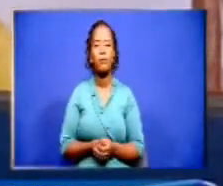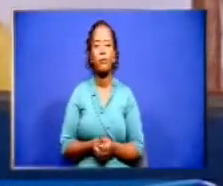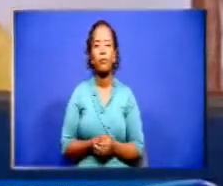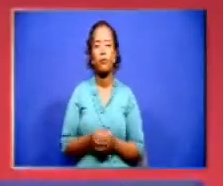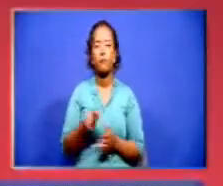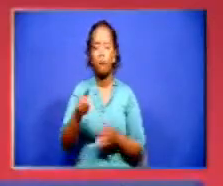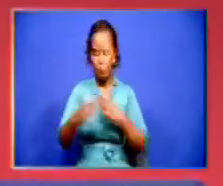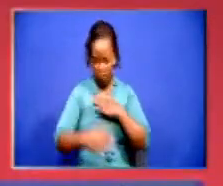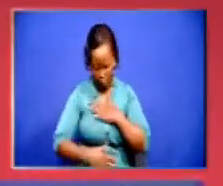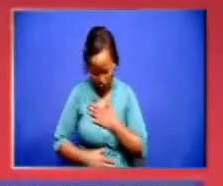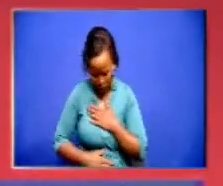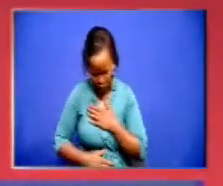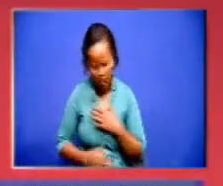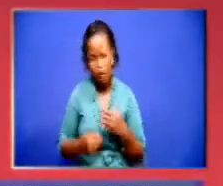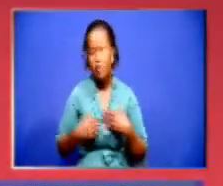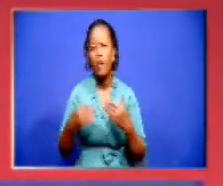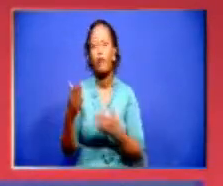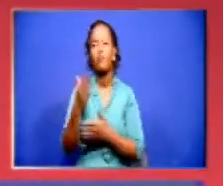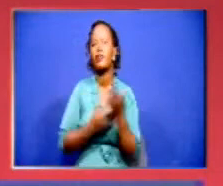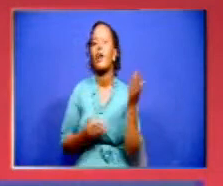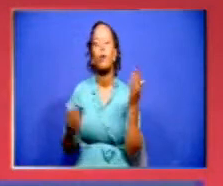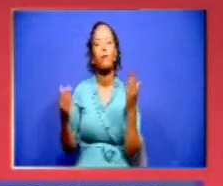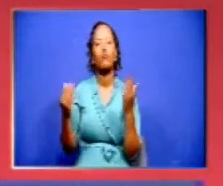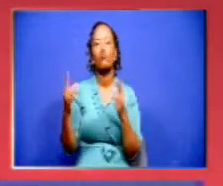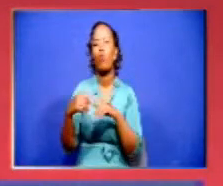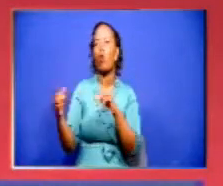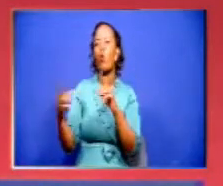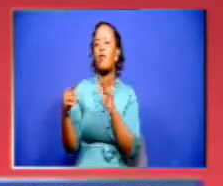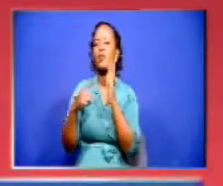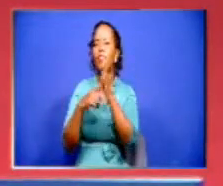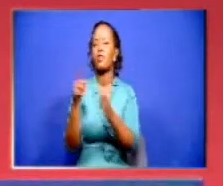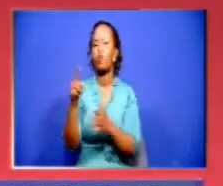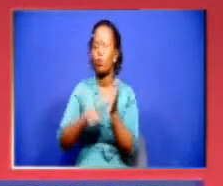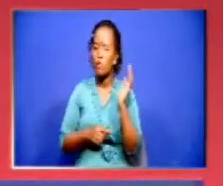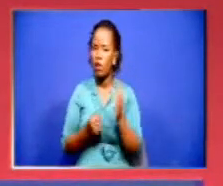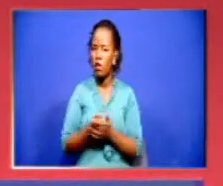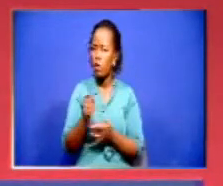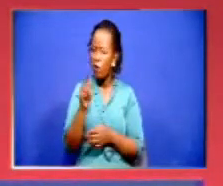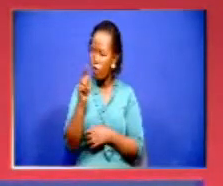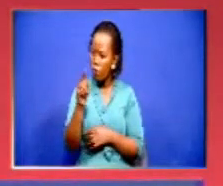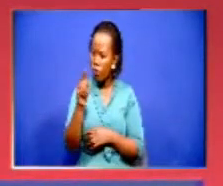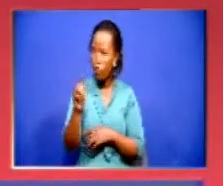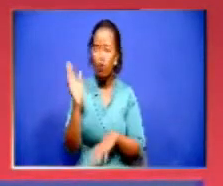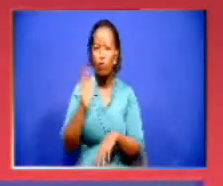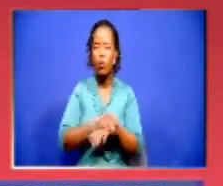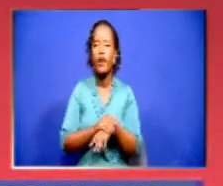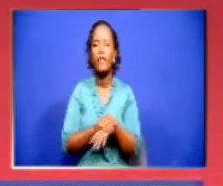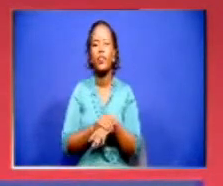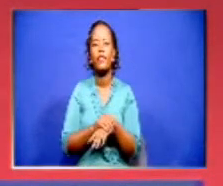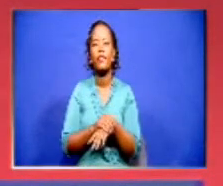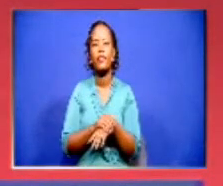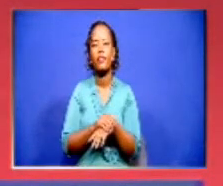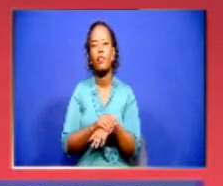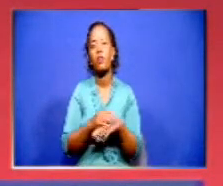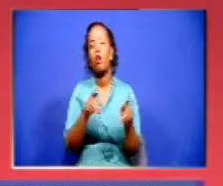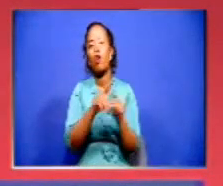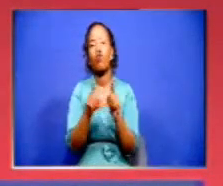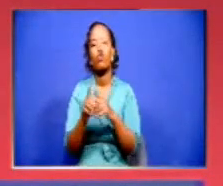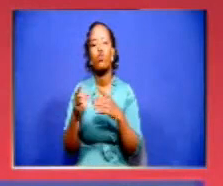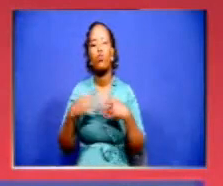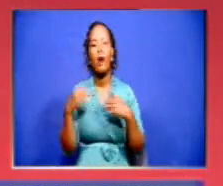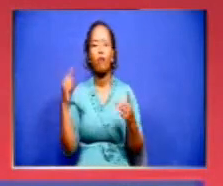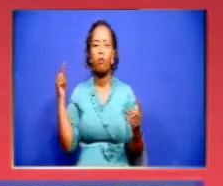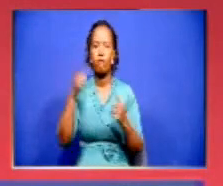Your Honor, there are some theories that suggest that for you to get to achieve your deliverables or your